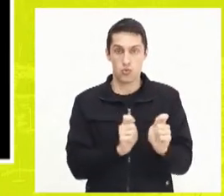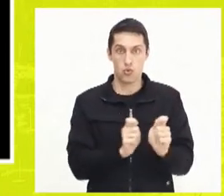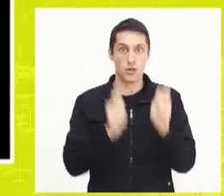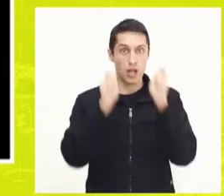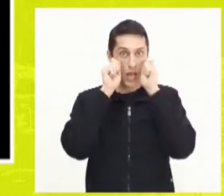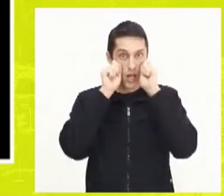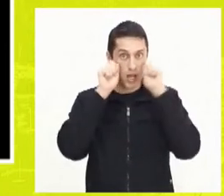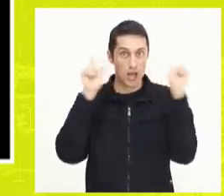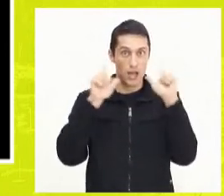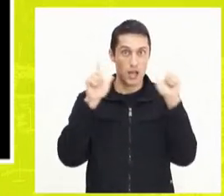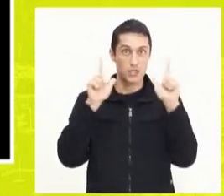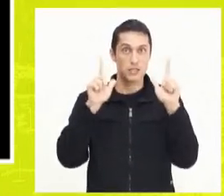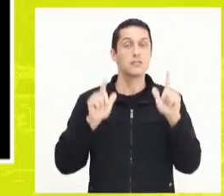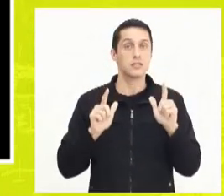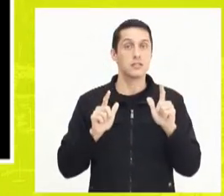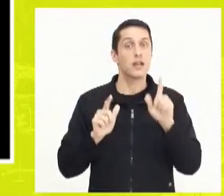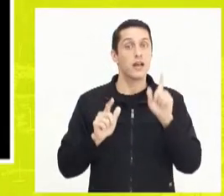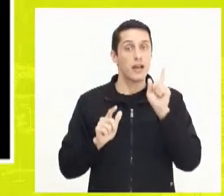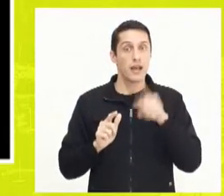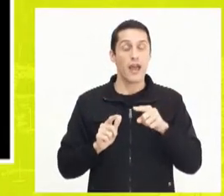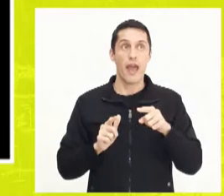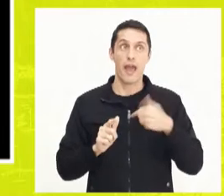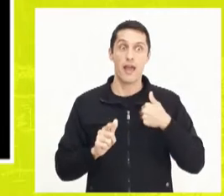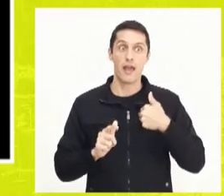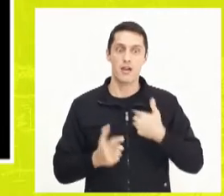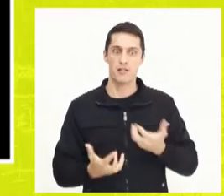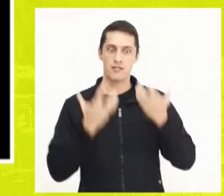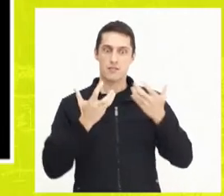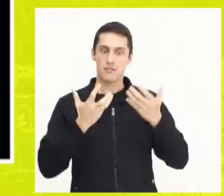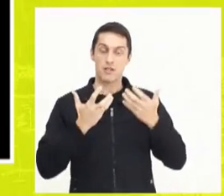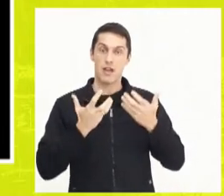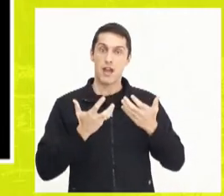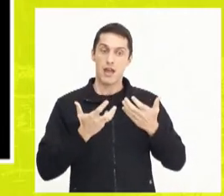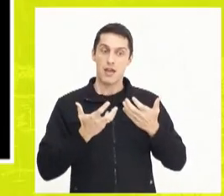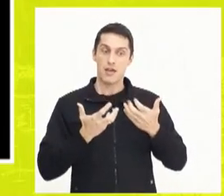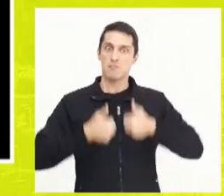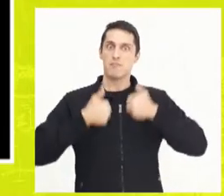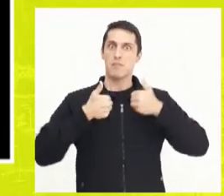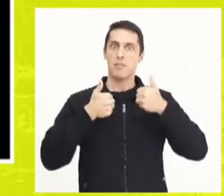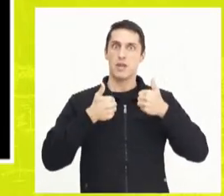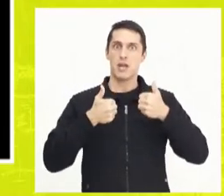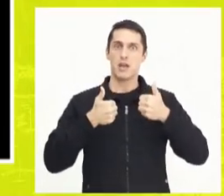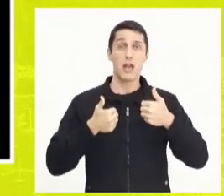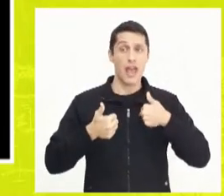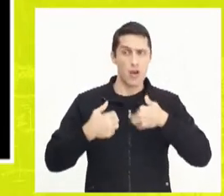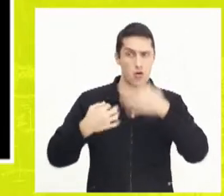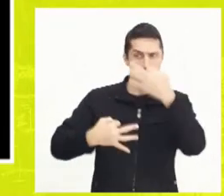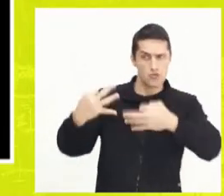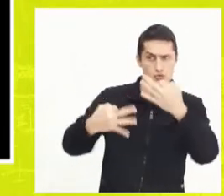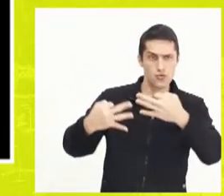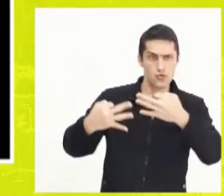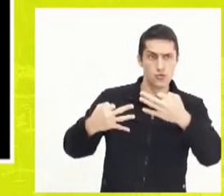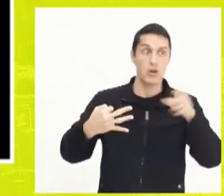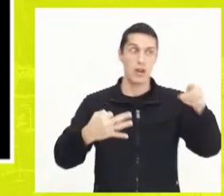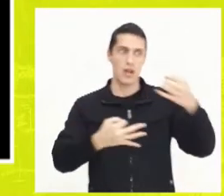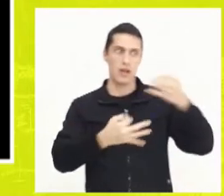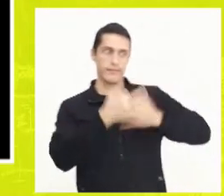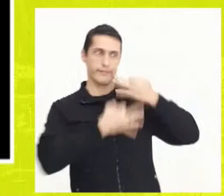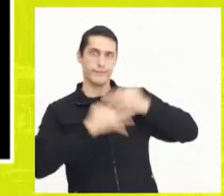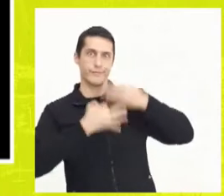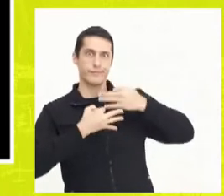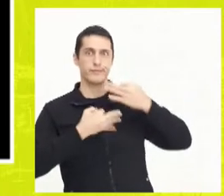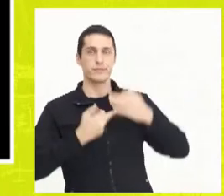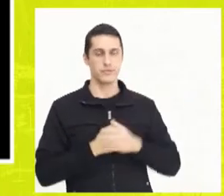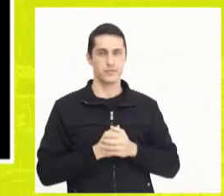a society that is controlling and observing everybody judges and is